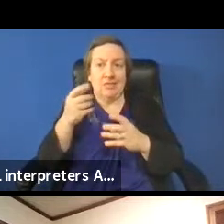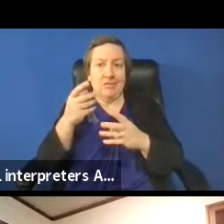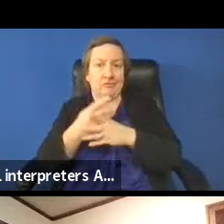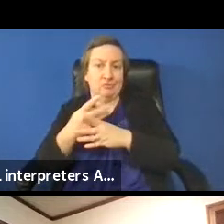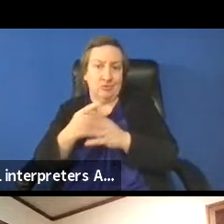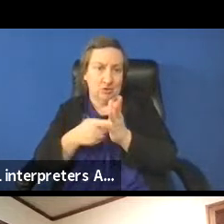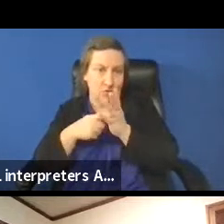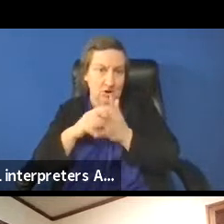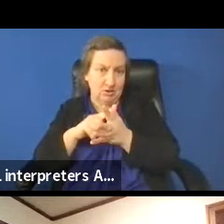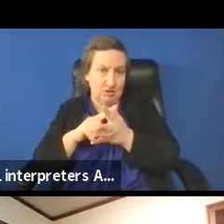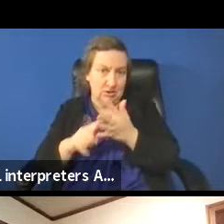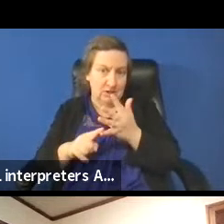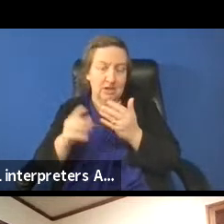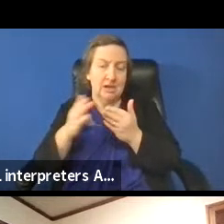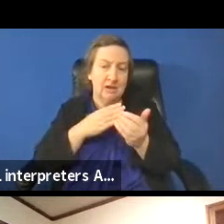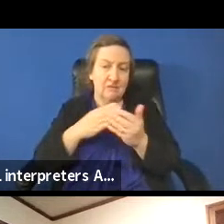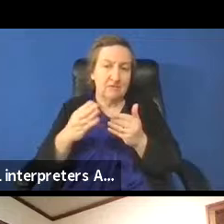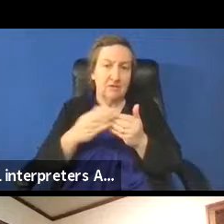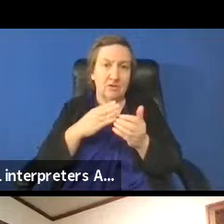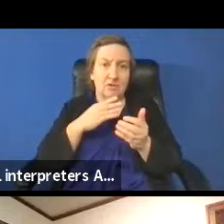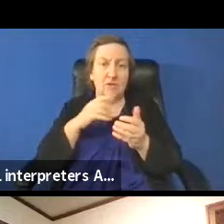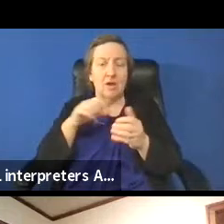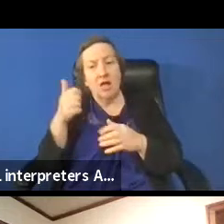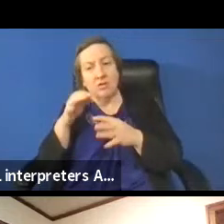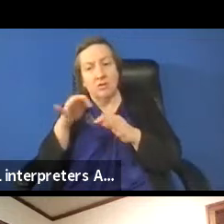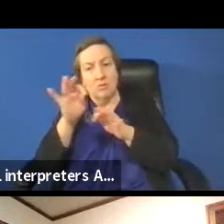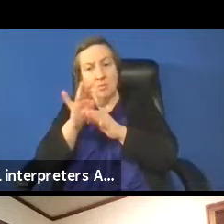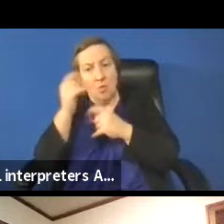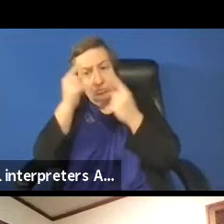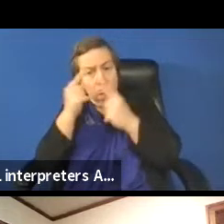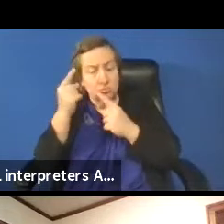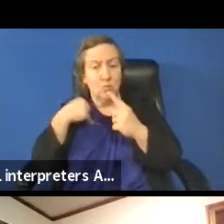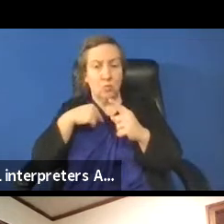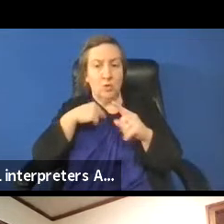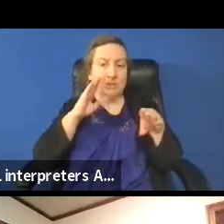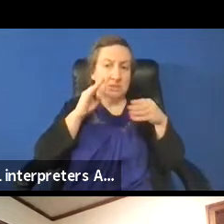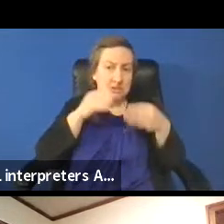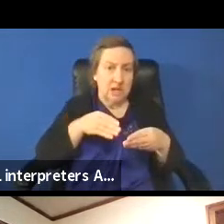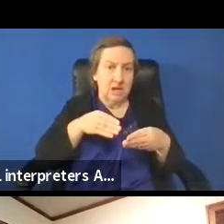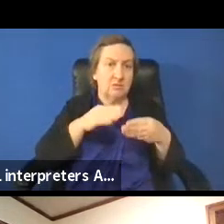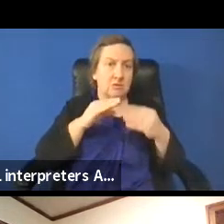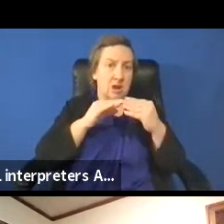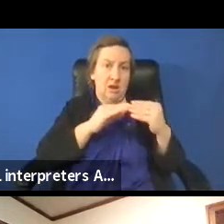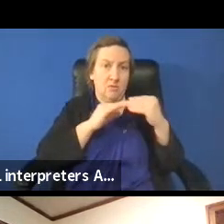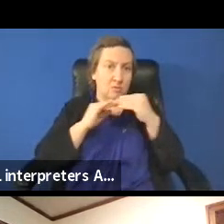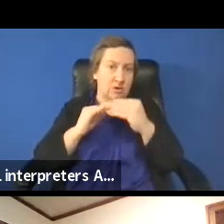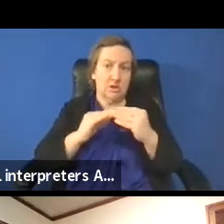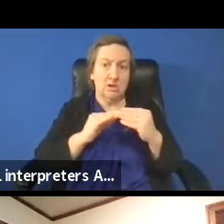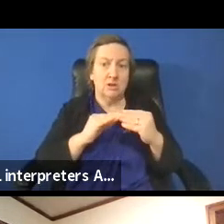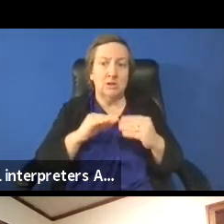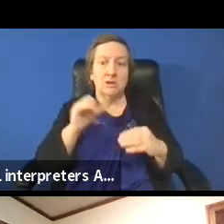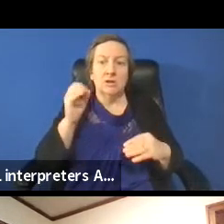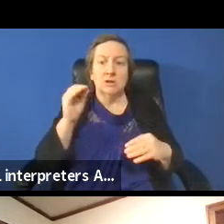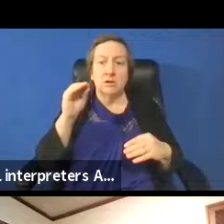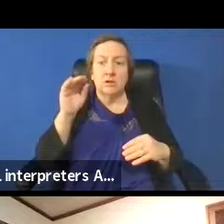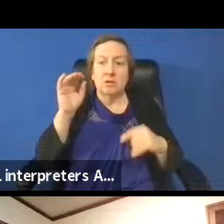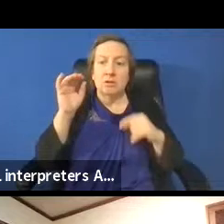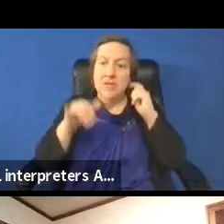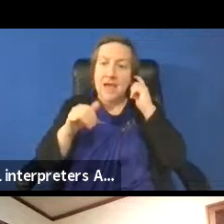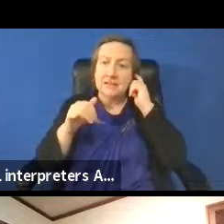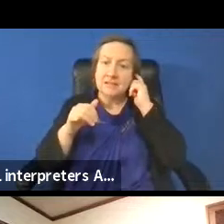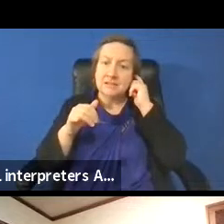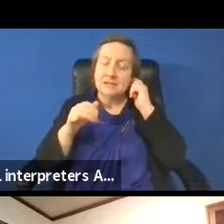criteria, even though there are other important considerations, but we are centering equity. So that is certainly a